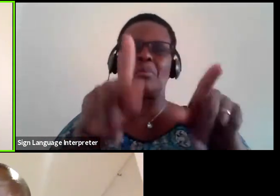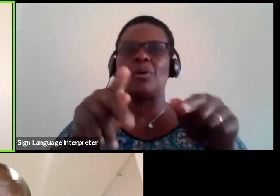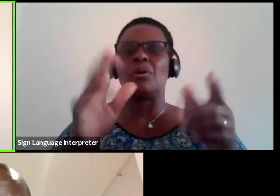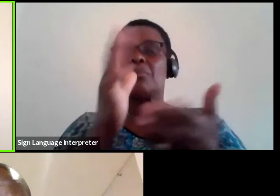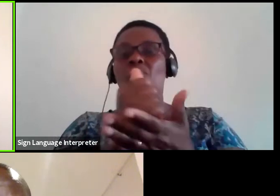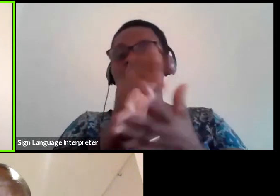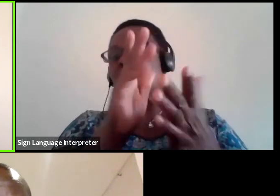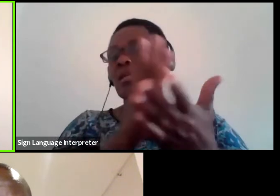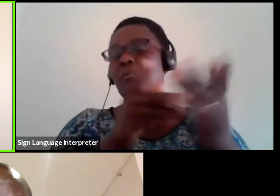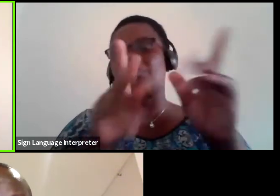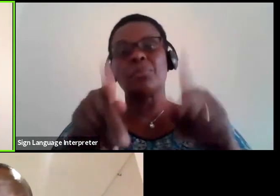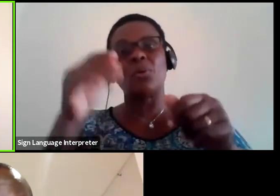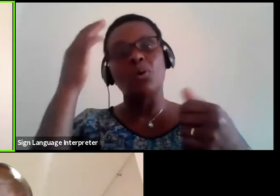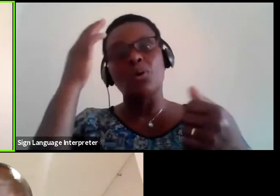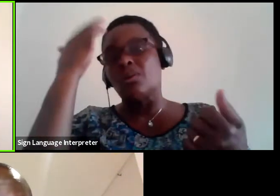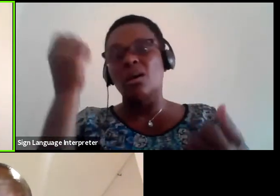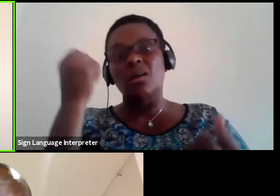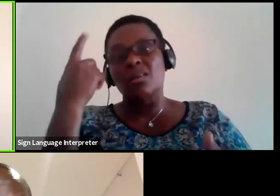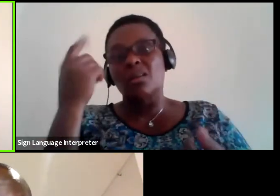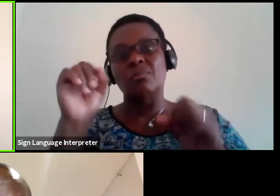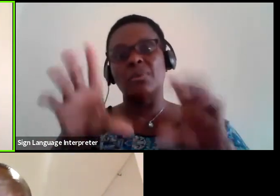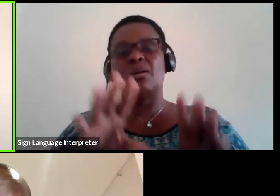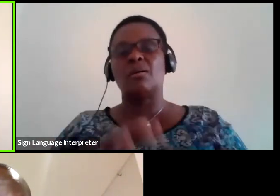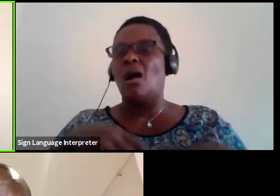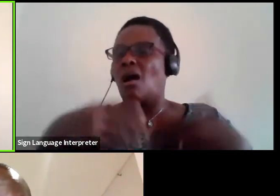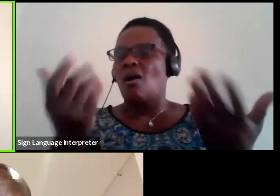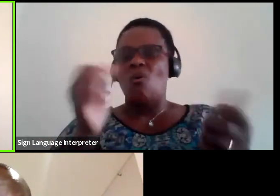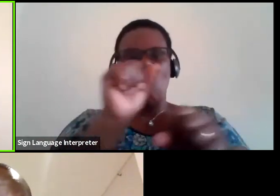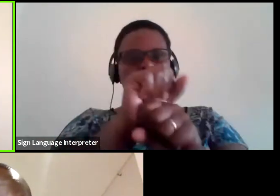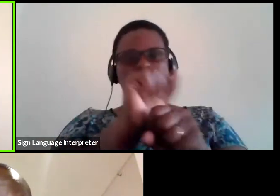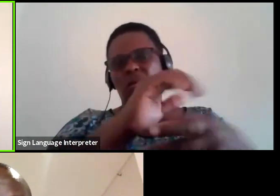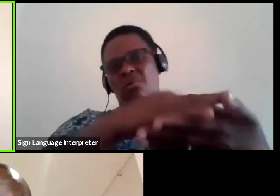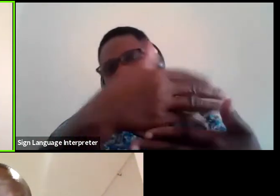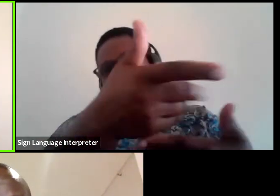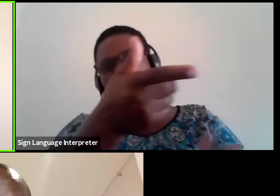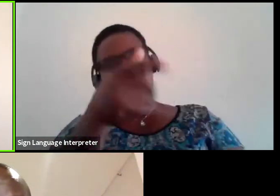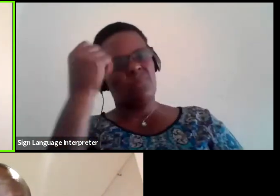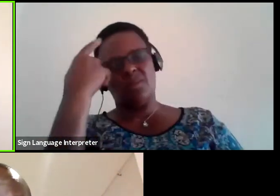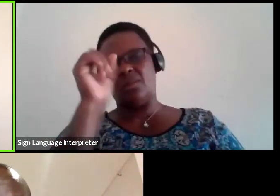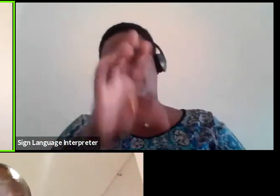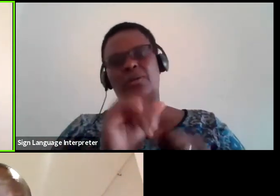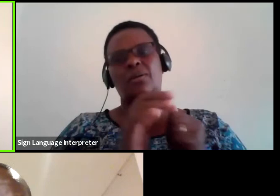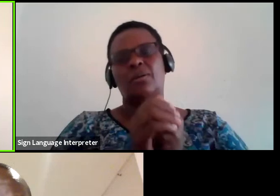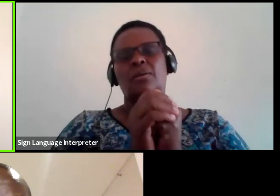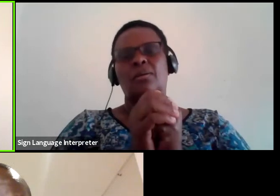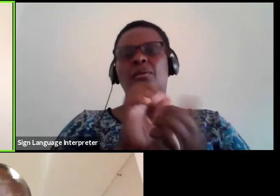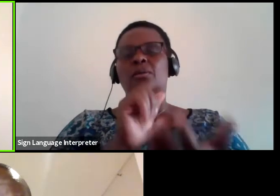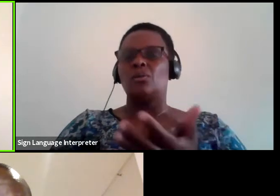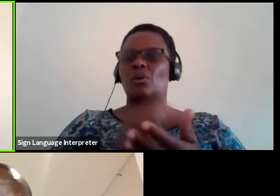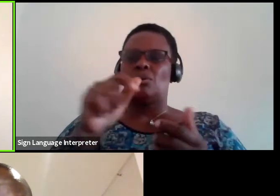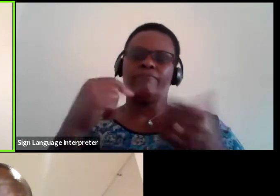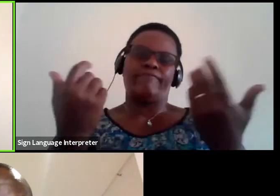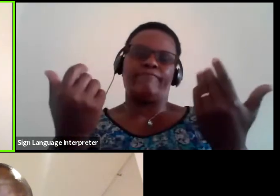of the functions, the functionalities of those gadgets. And you find instances where governments are actually taking a